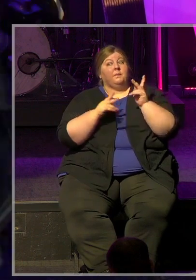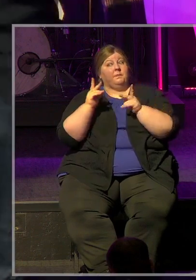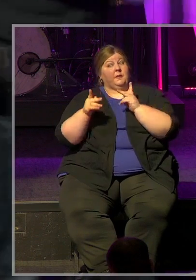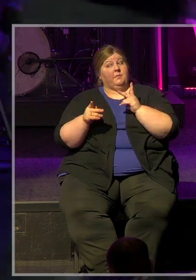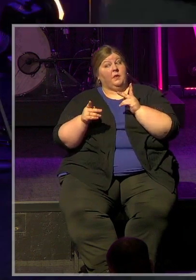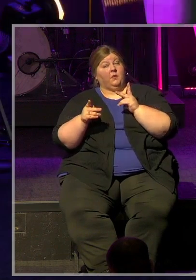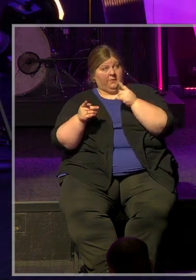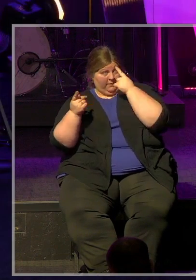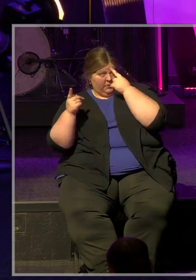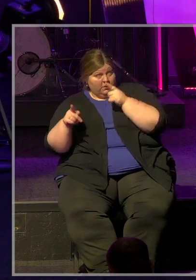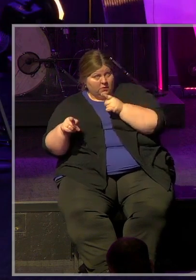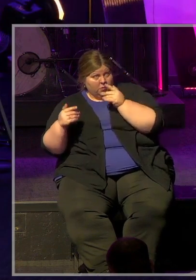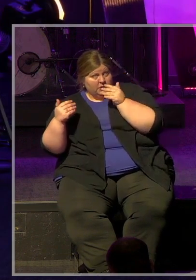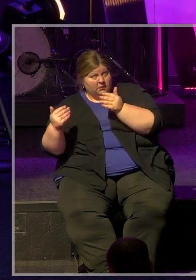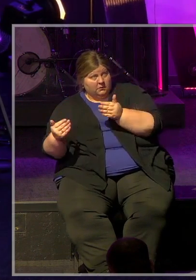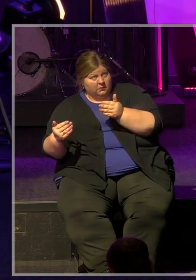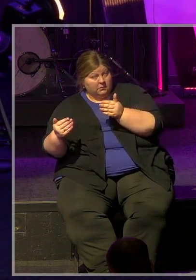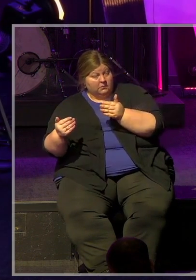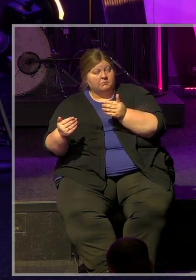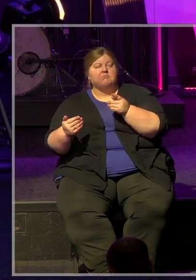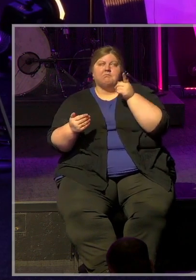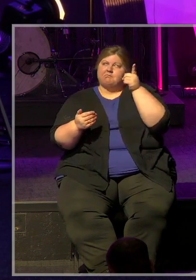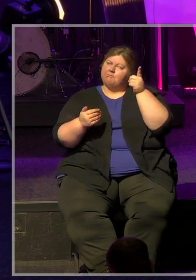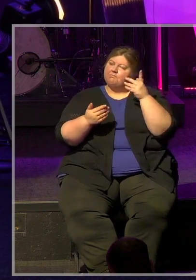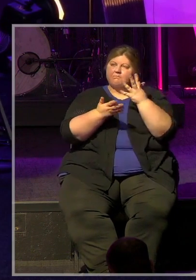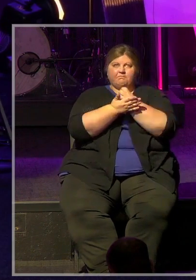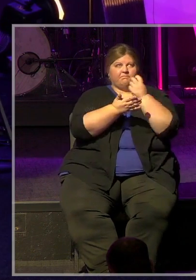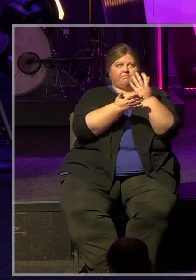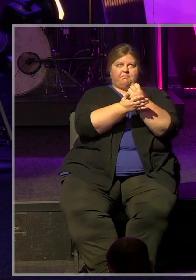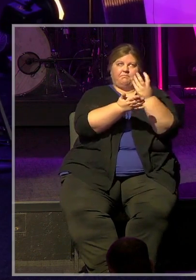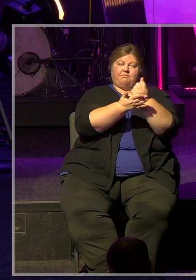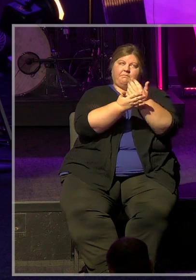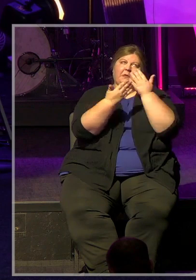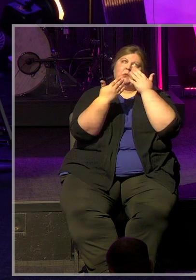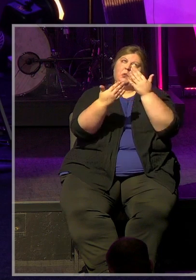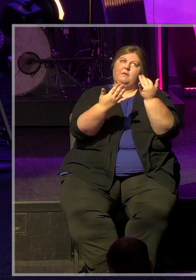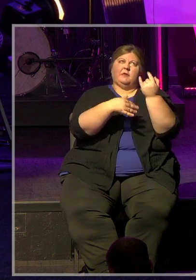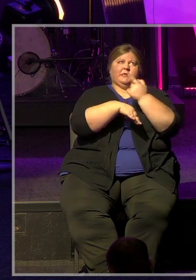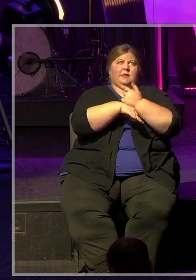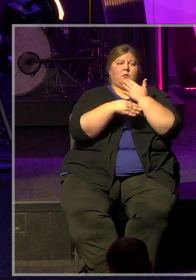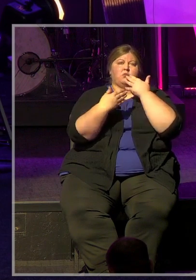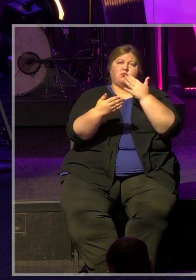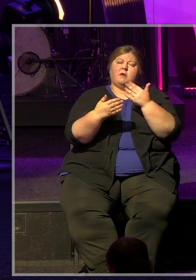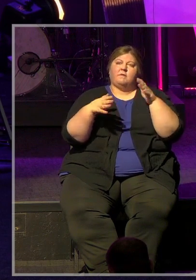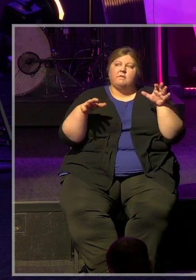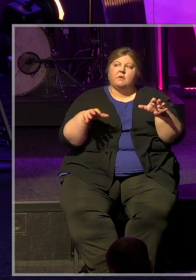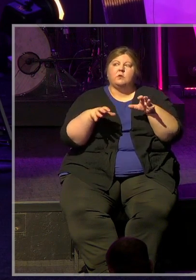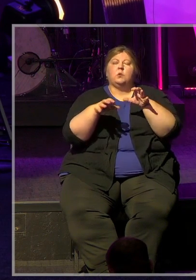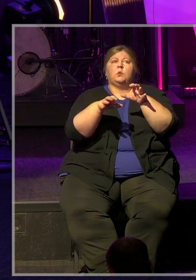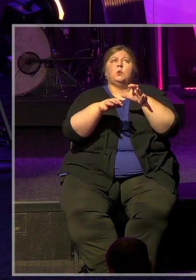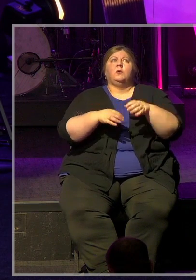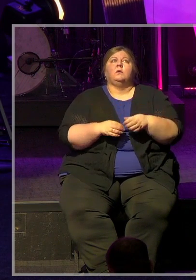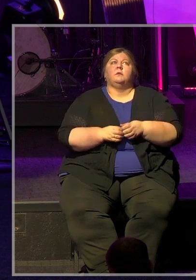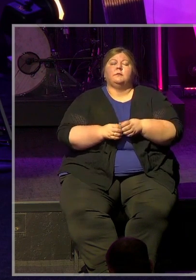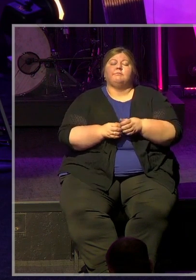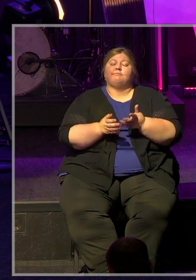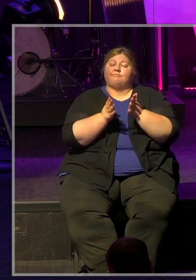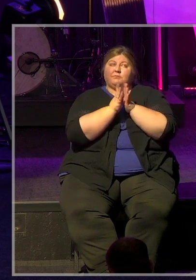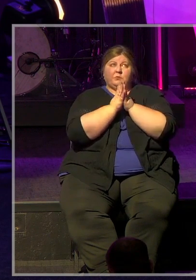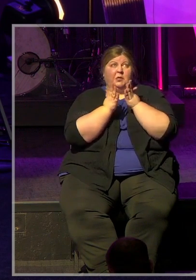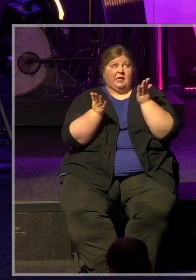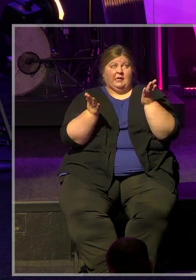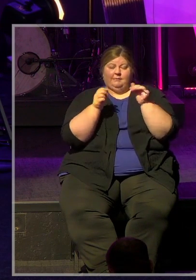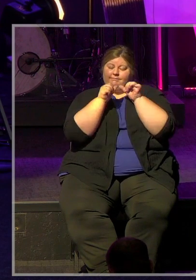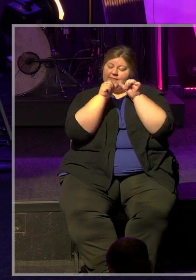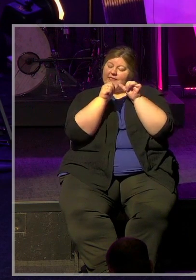said yes, you are able to do that. And so we're grateful today. We're grateful for what you're doing. And we pray that you would